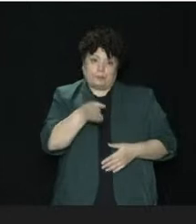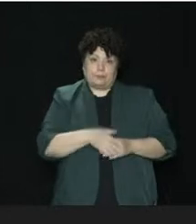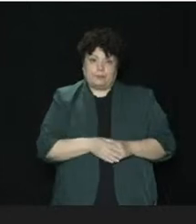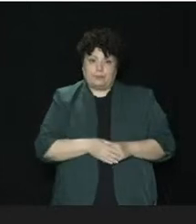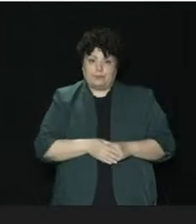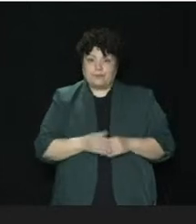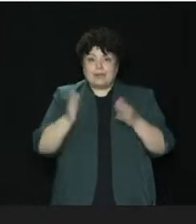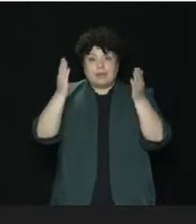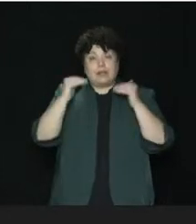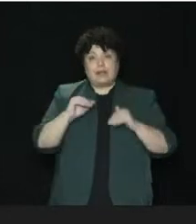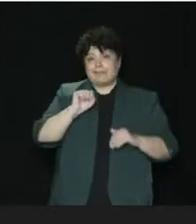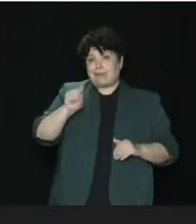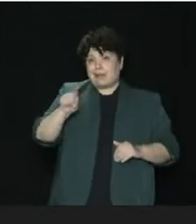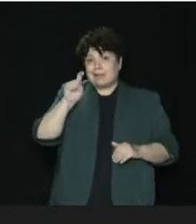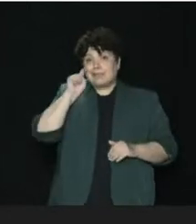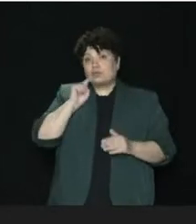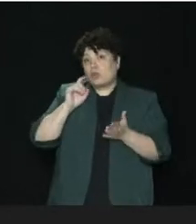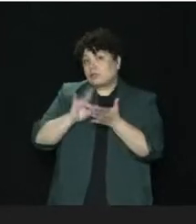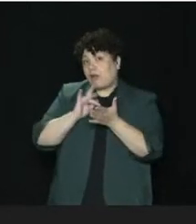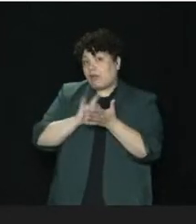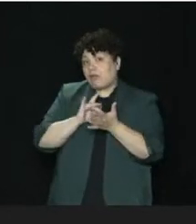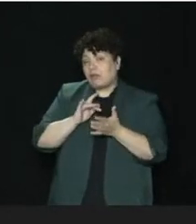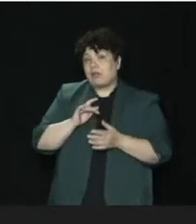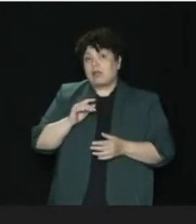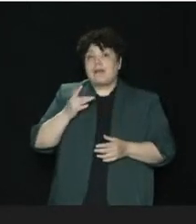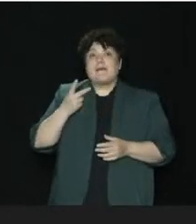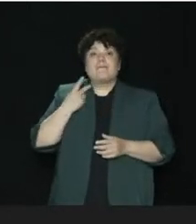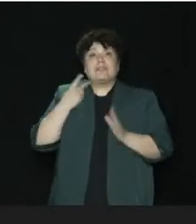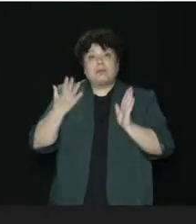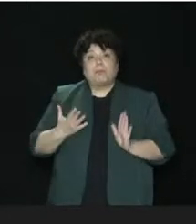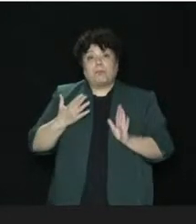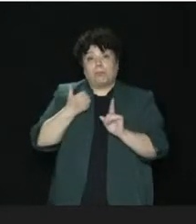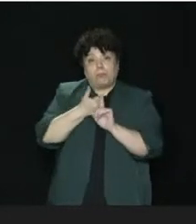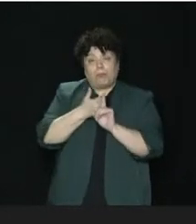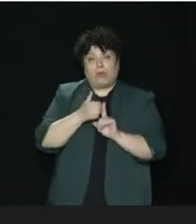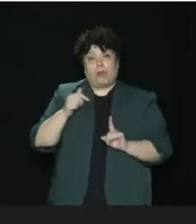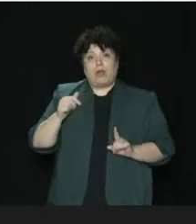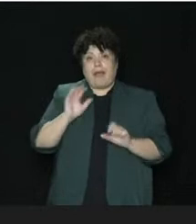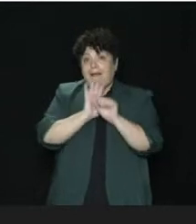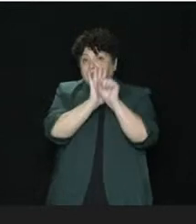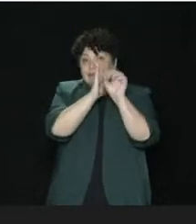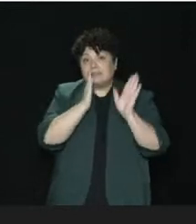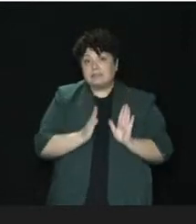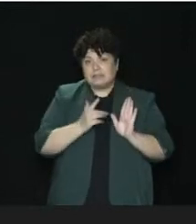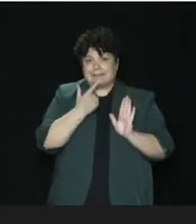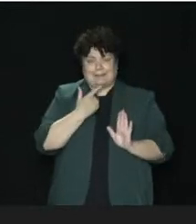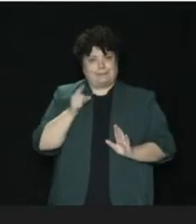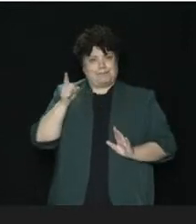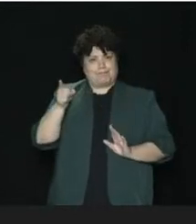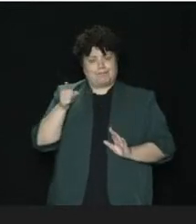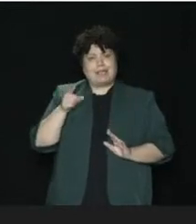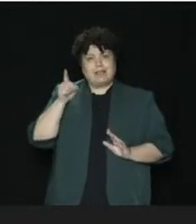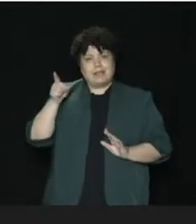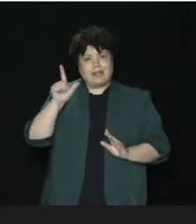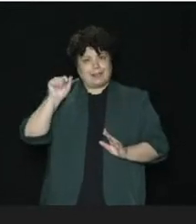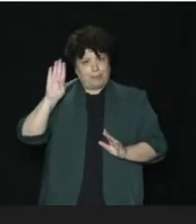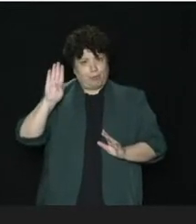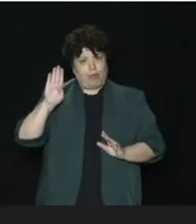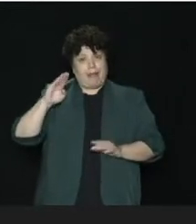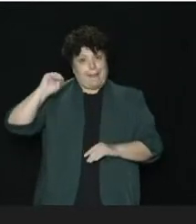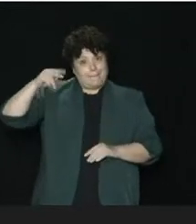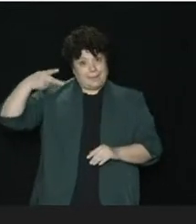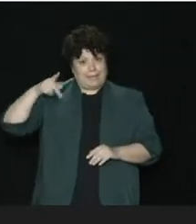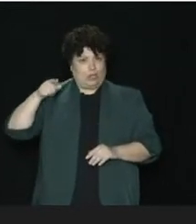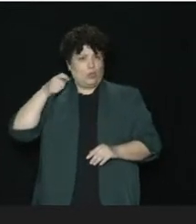Sexual assault victims and advocates have complained that Liberal MPs have treated them rudely at committee meetings. Will you speak to your